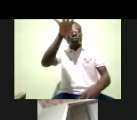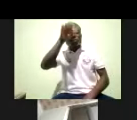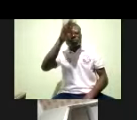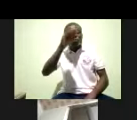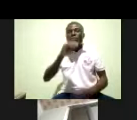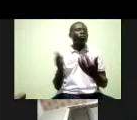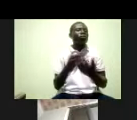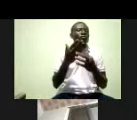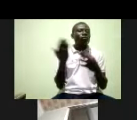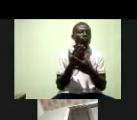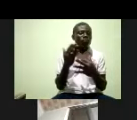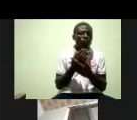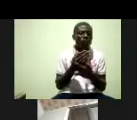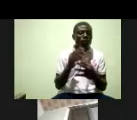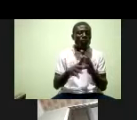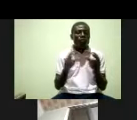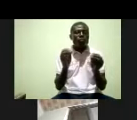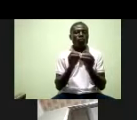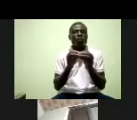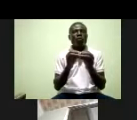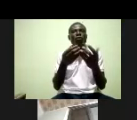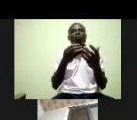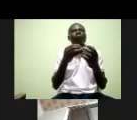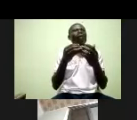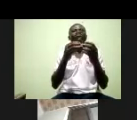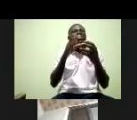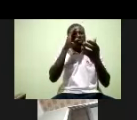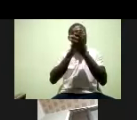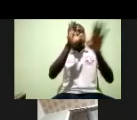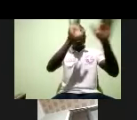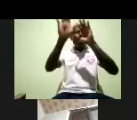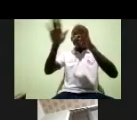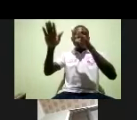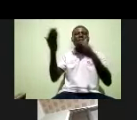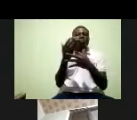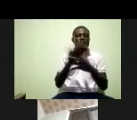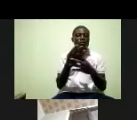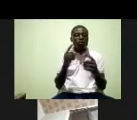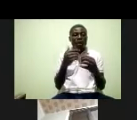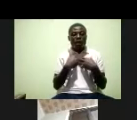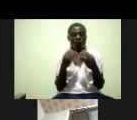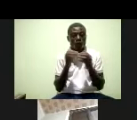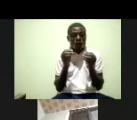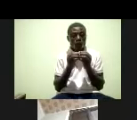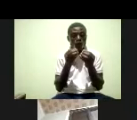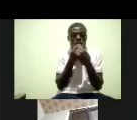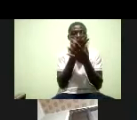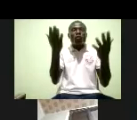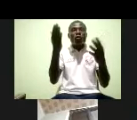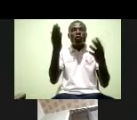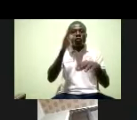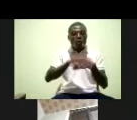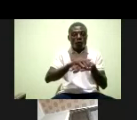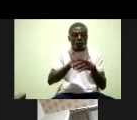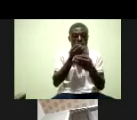and overwhelmed by too much of visual stimuli. For example, if there is too much of information on